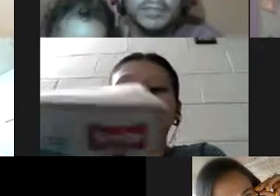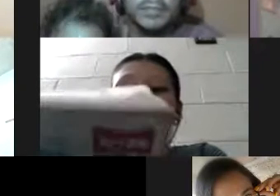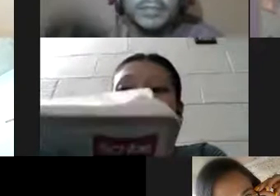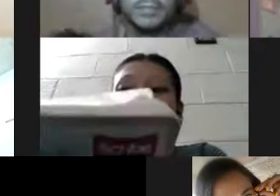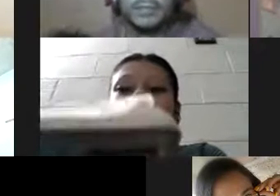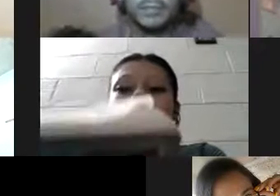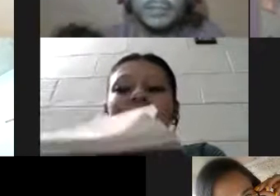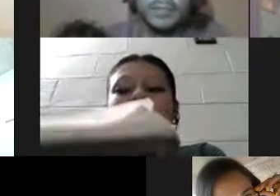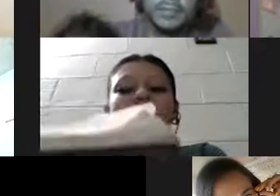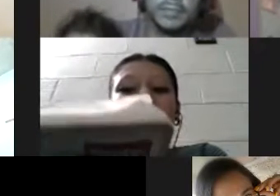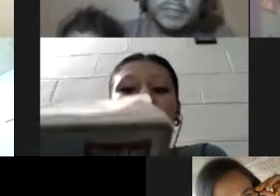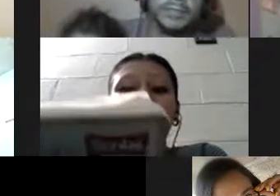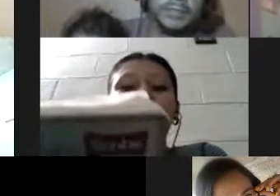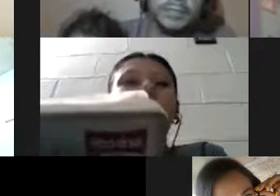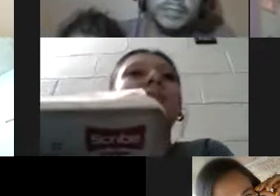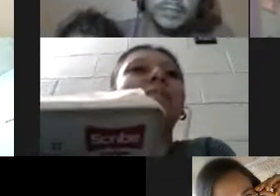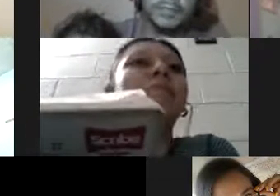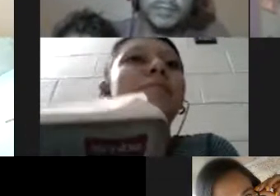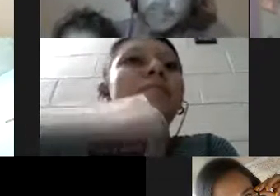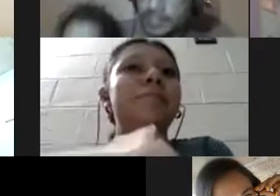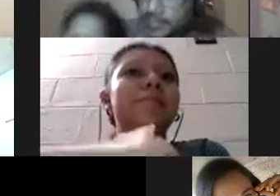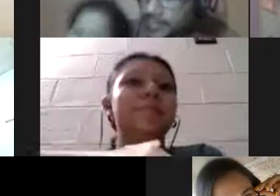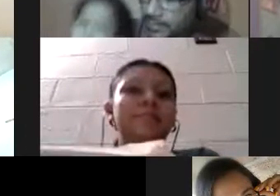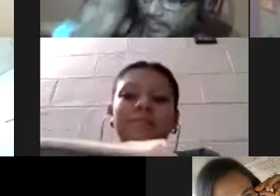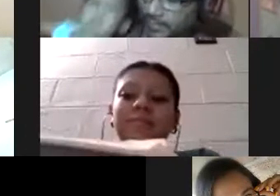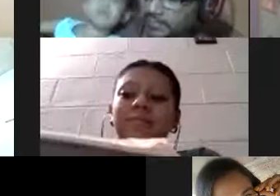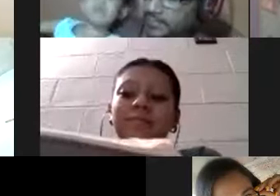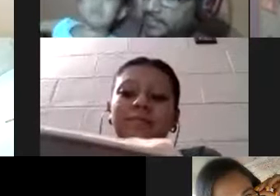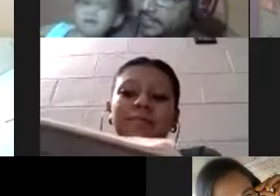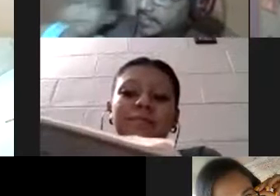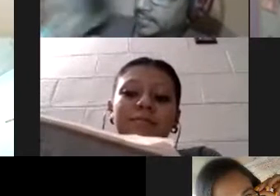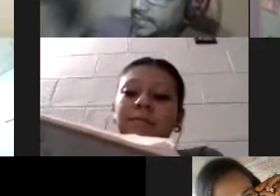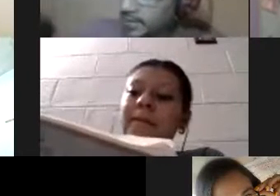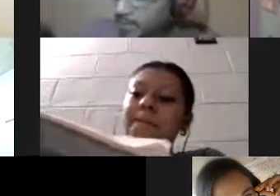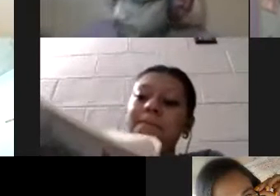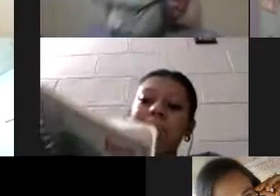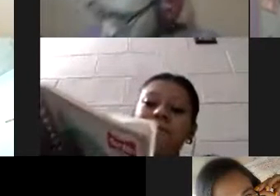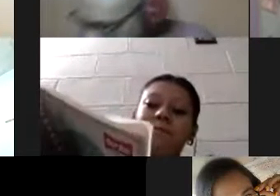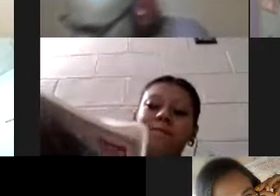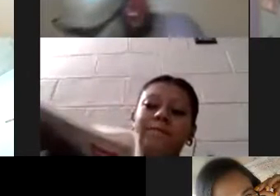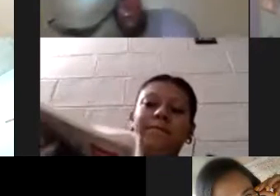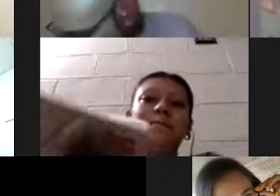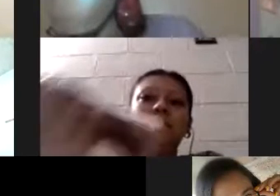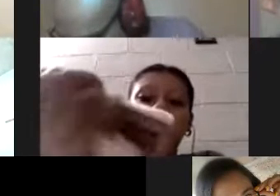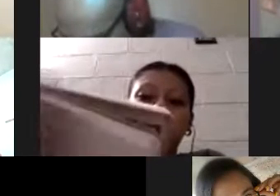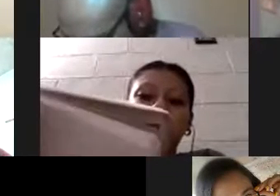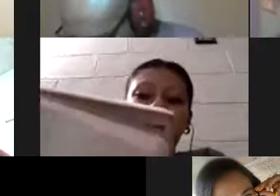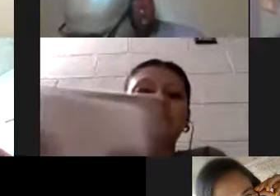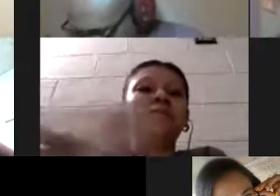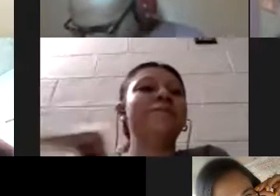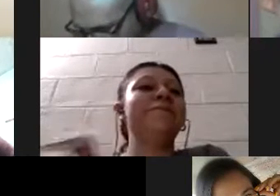what are we doing tomorrow night? We are going dancing tomorrow night.